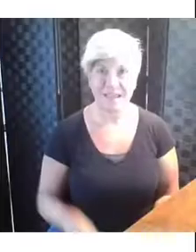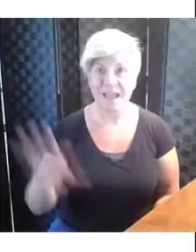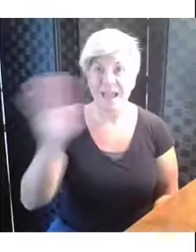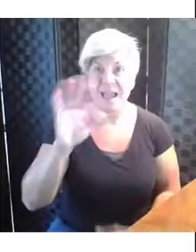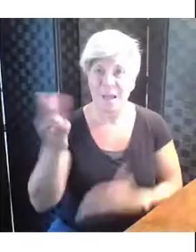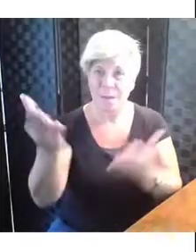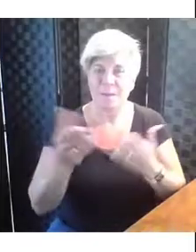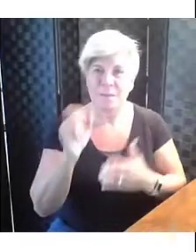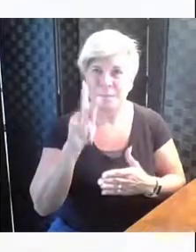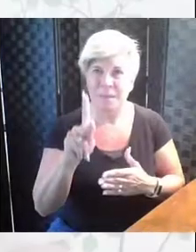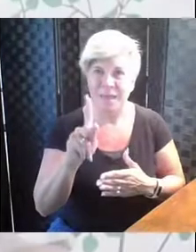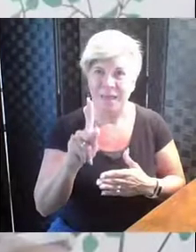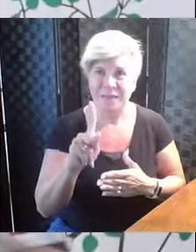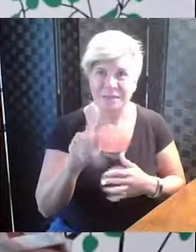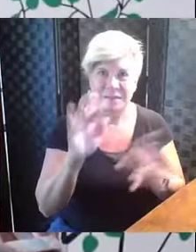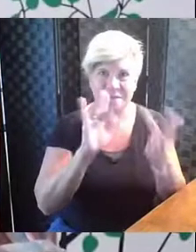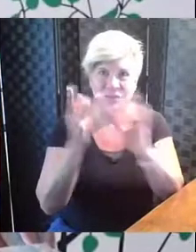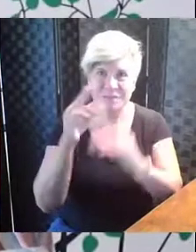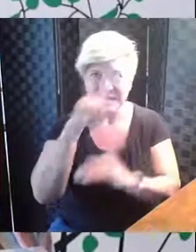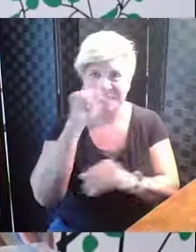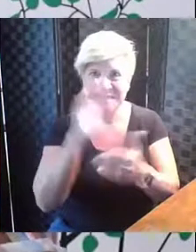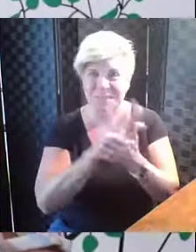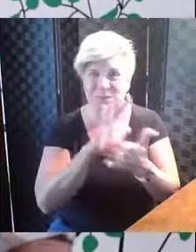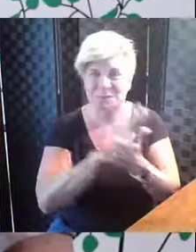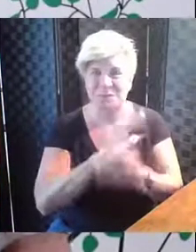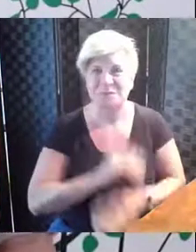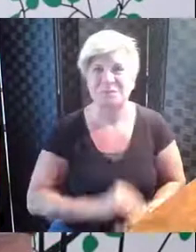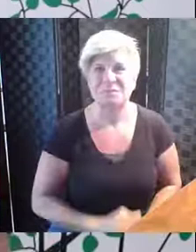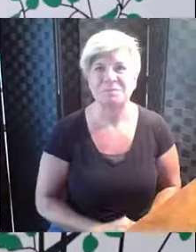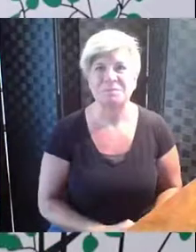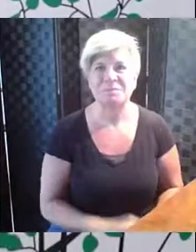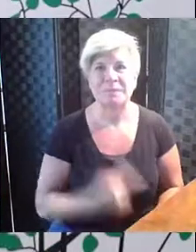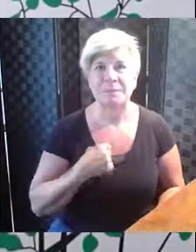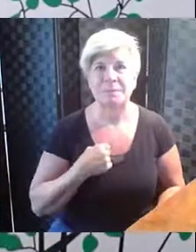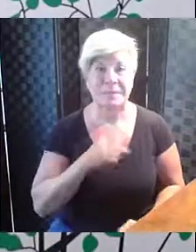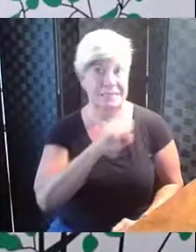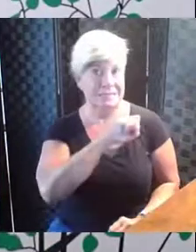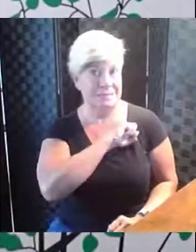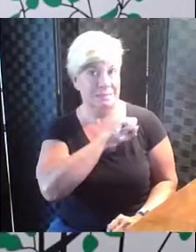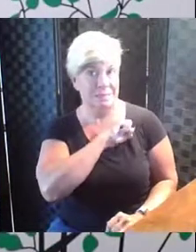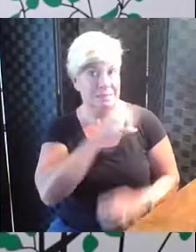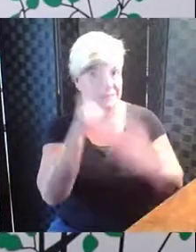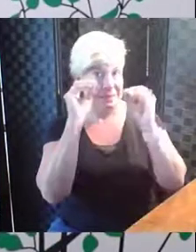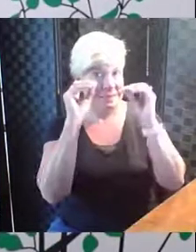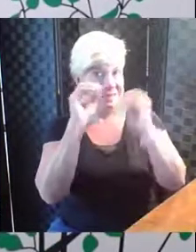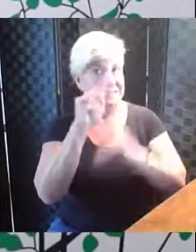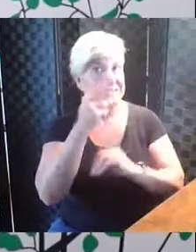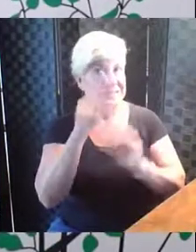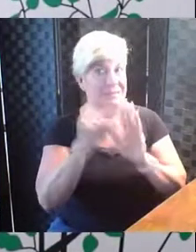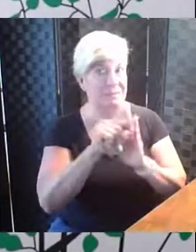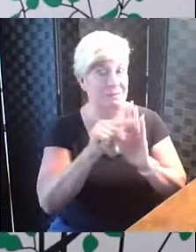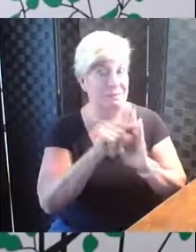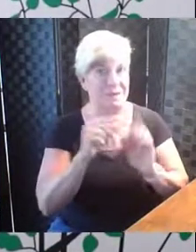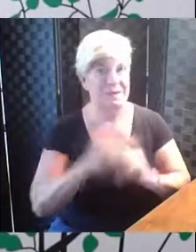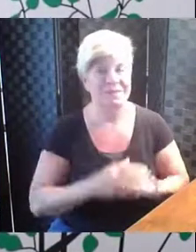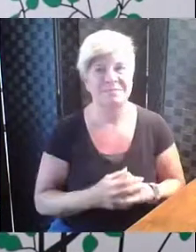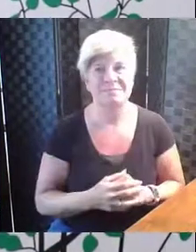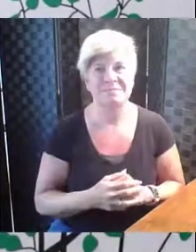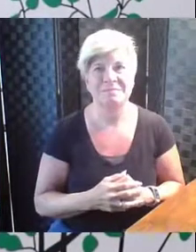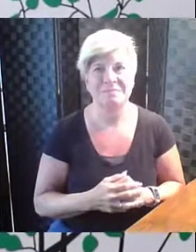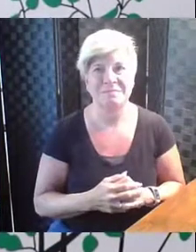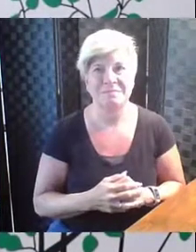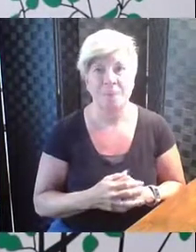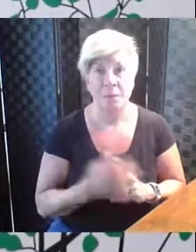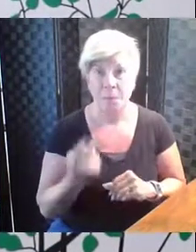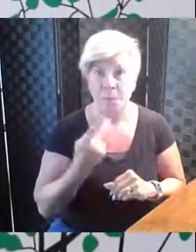Hi, welcome back to our virtual summer school. I am Mrs. Smithy and I teach second grade at Stockwell Elementary.